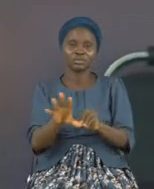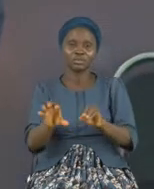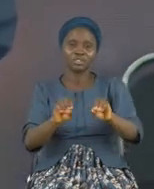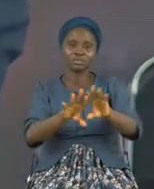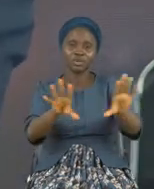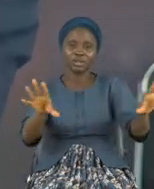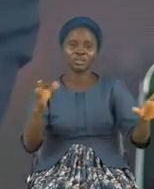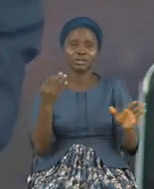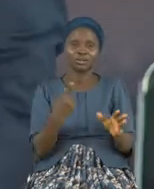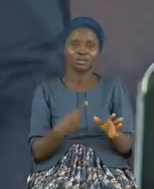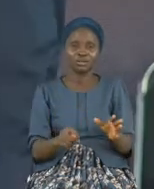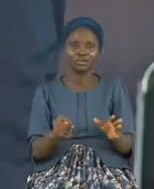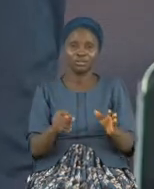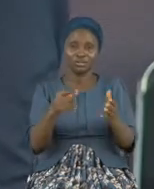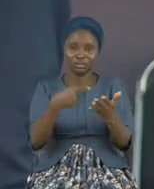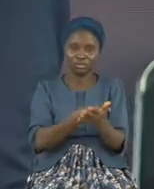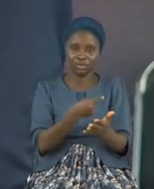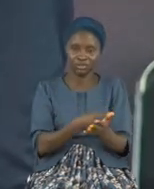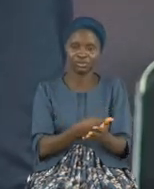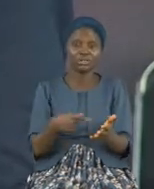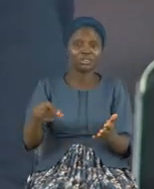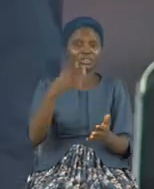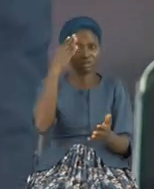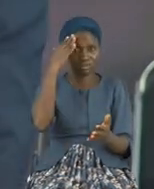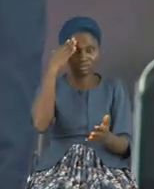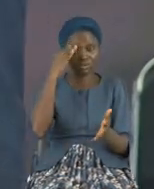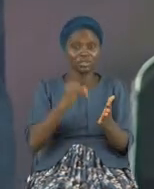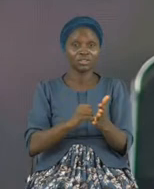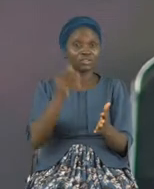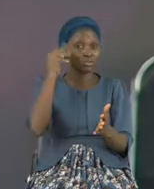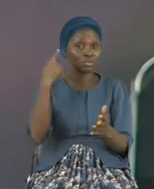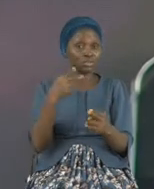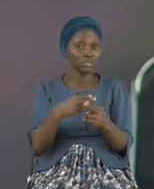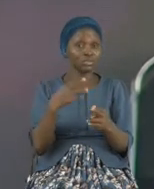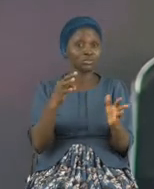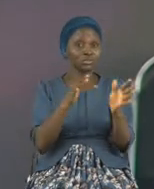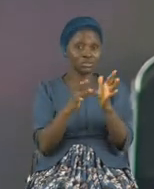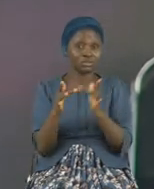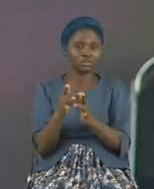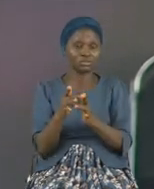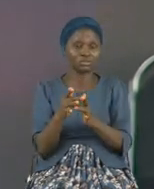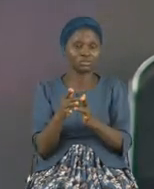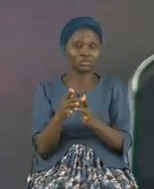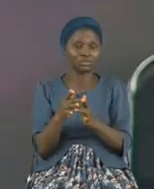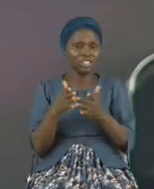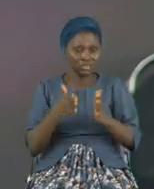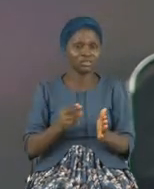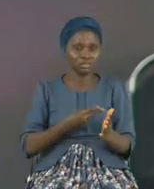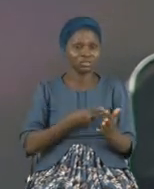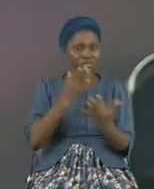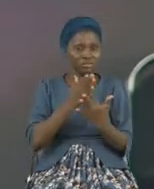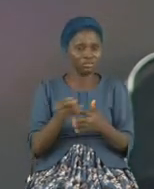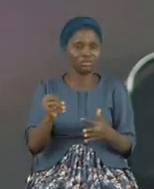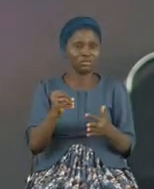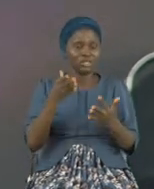power, they knew it was the name of Jesus. Let's threaten them, challenge